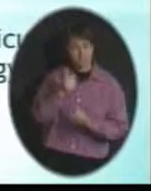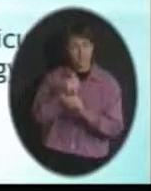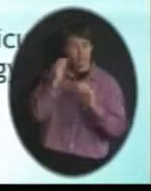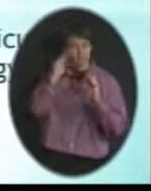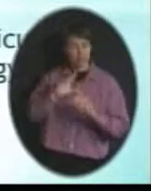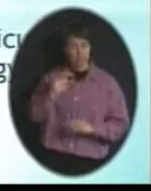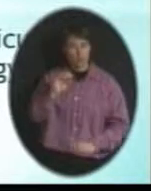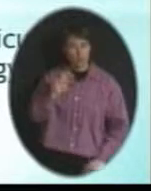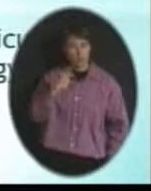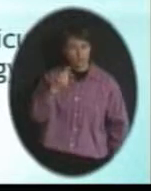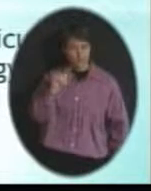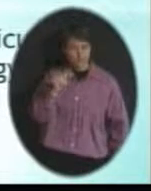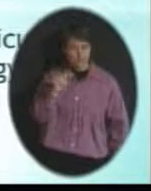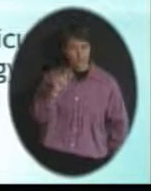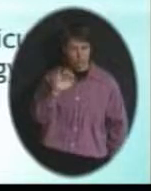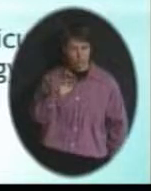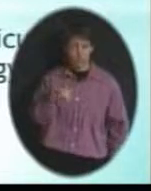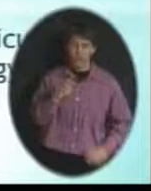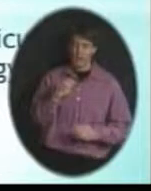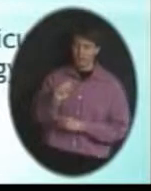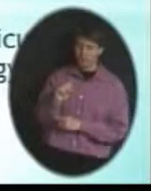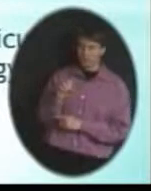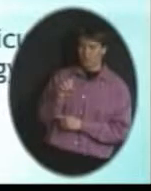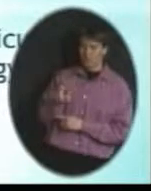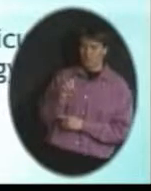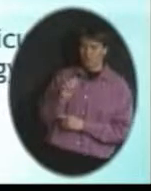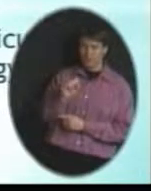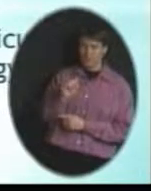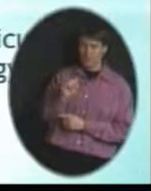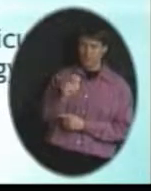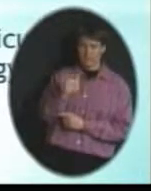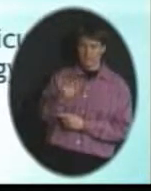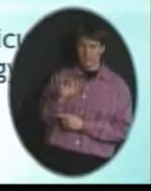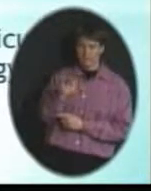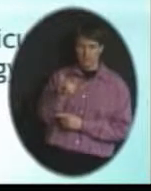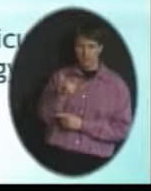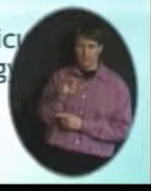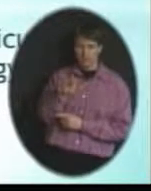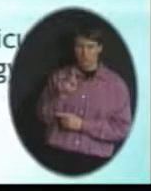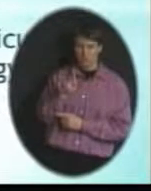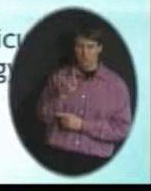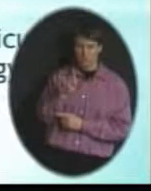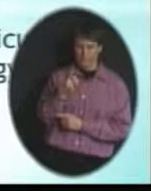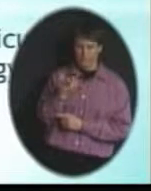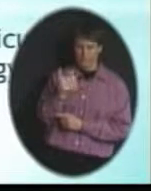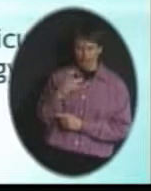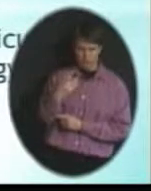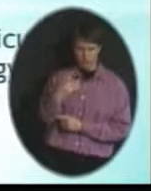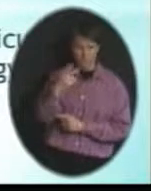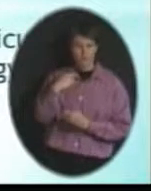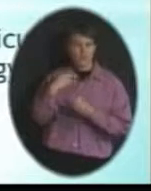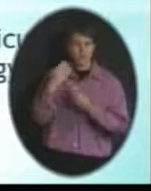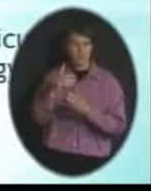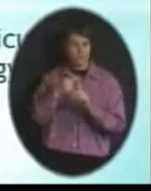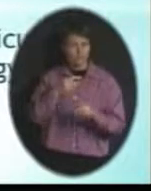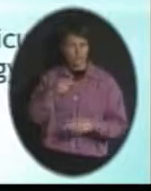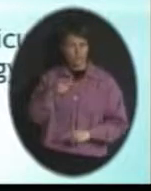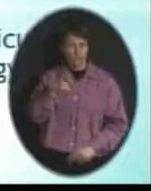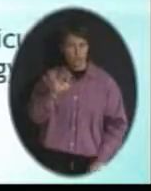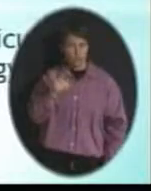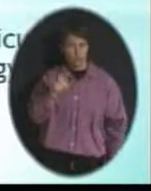Trail, and Dr. Stacy Yurkovich provides the principal perspective from Prairie Tech. Mrs.